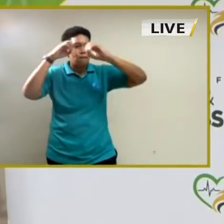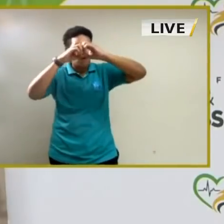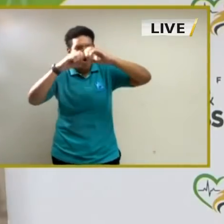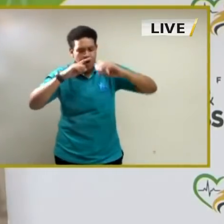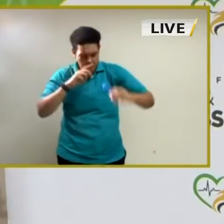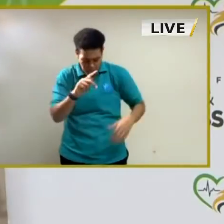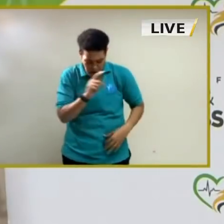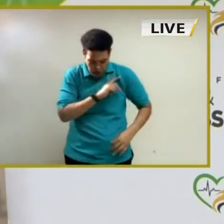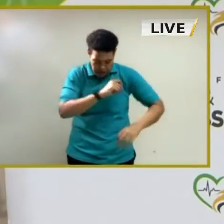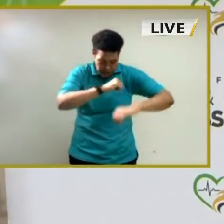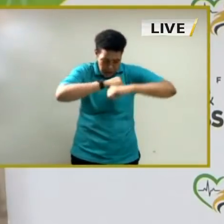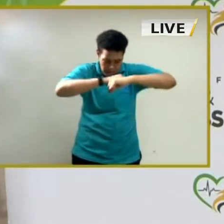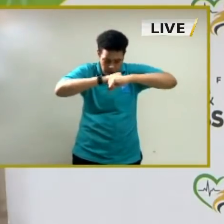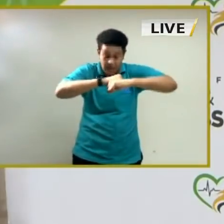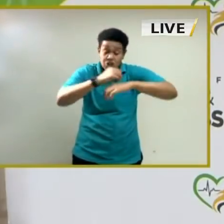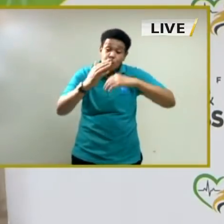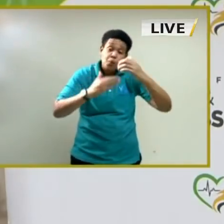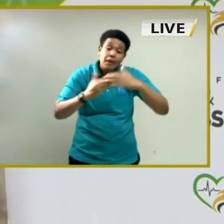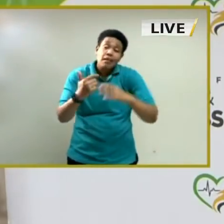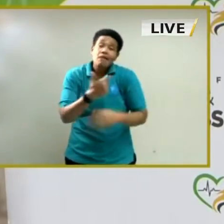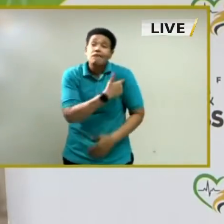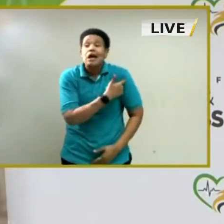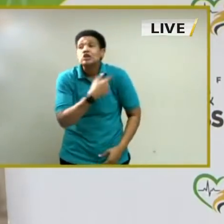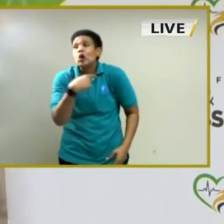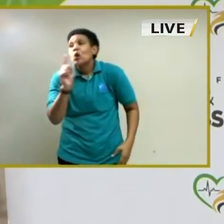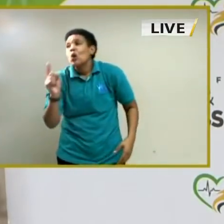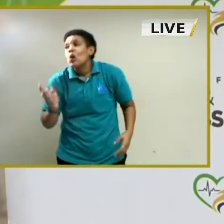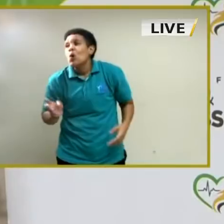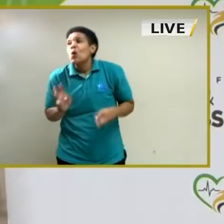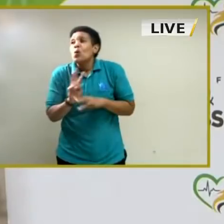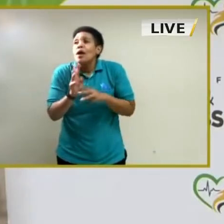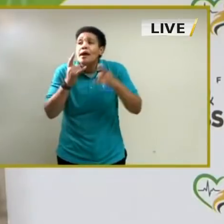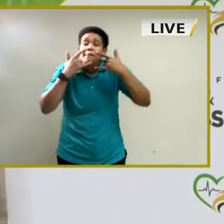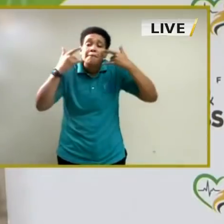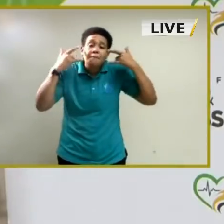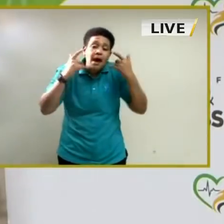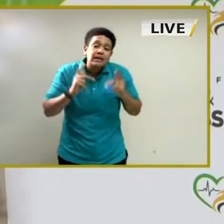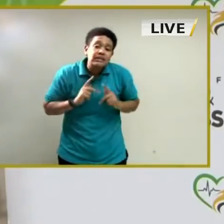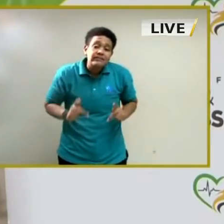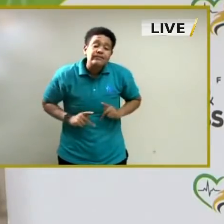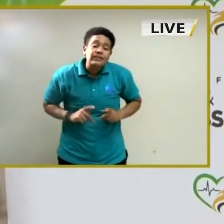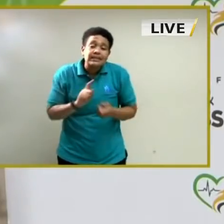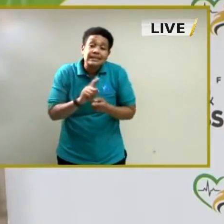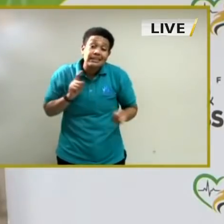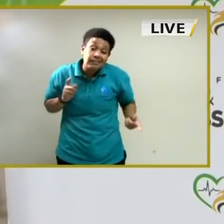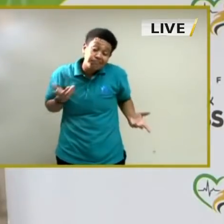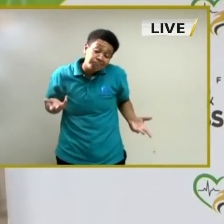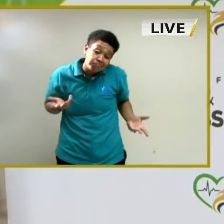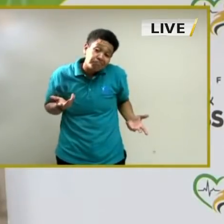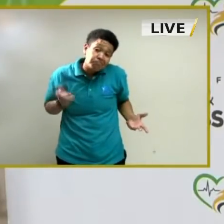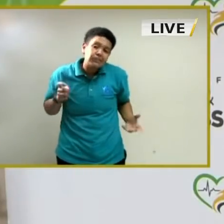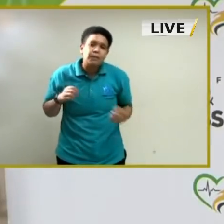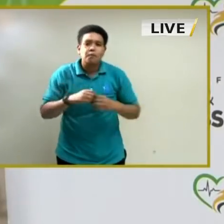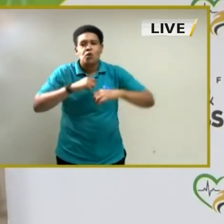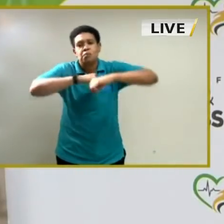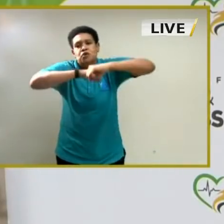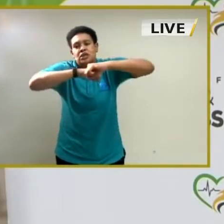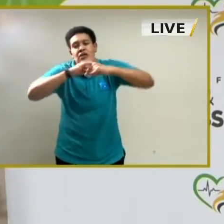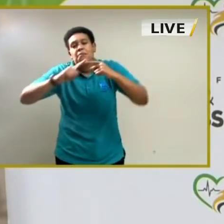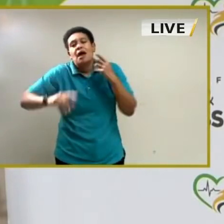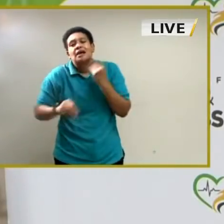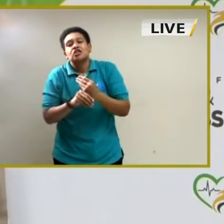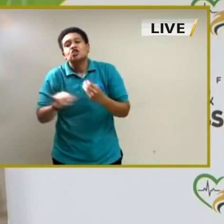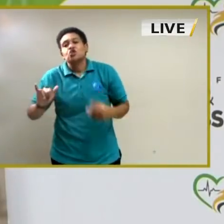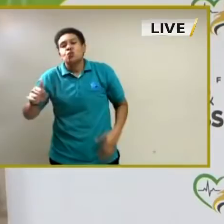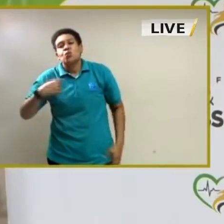personal protection, whether it's vaccination, mask wearing, physical distancing, or otherwise, and also